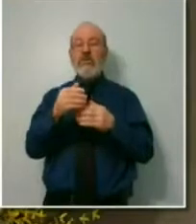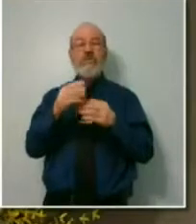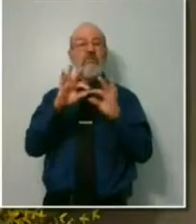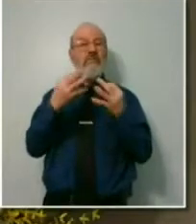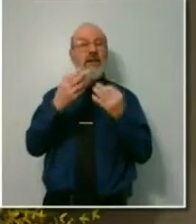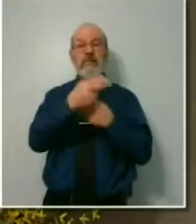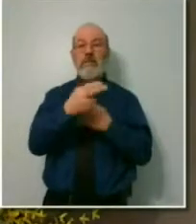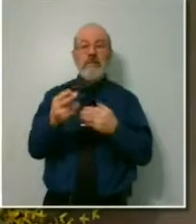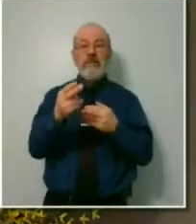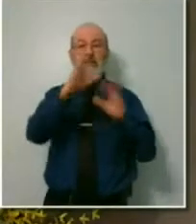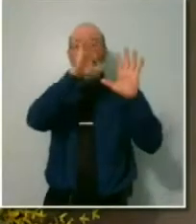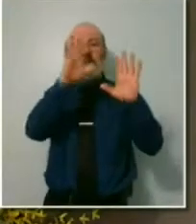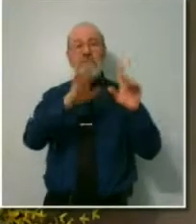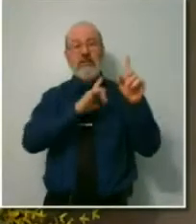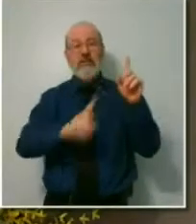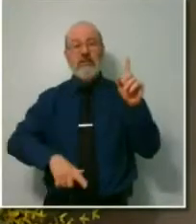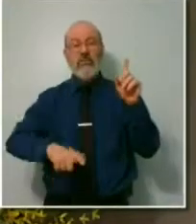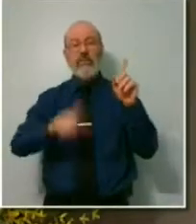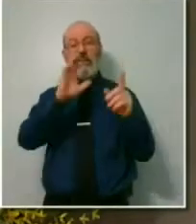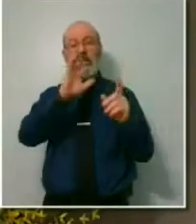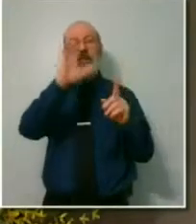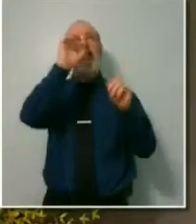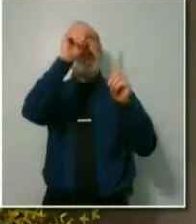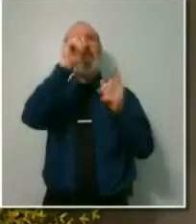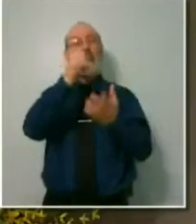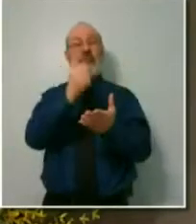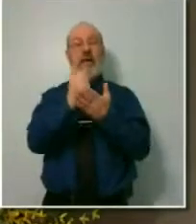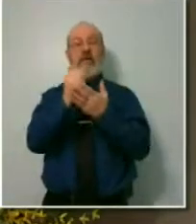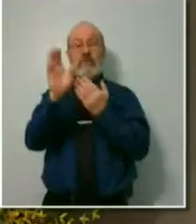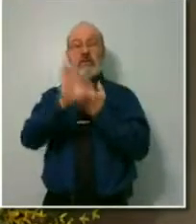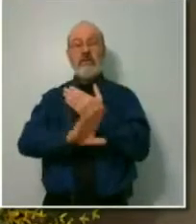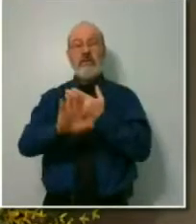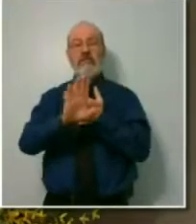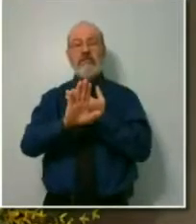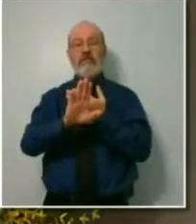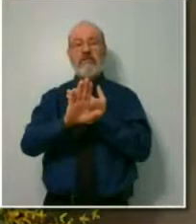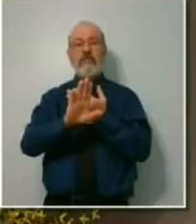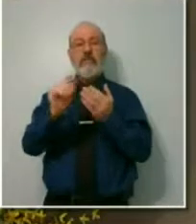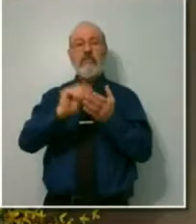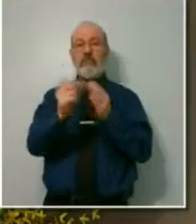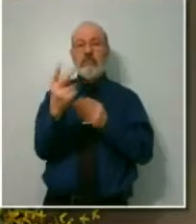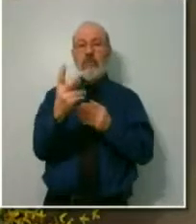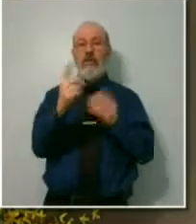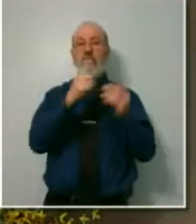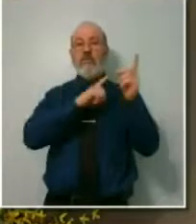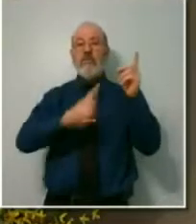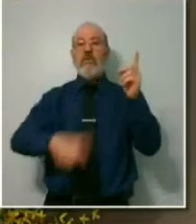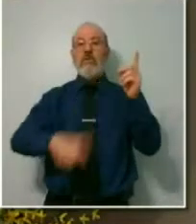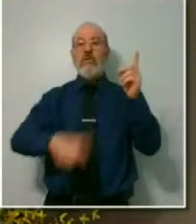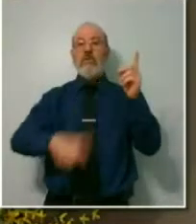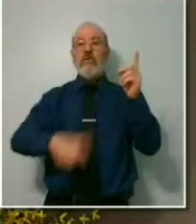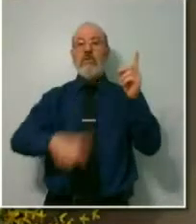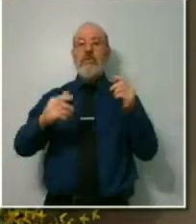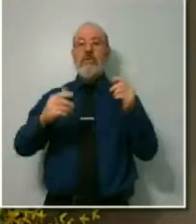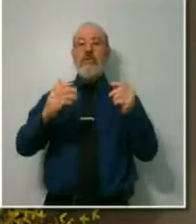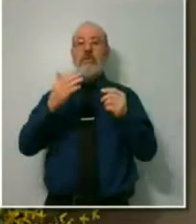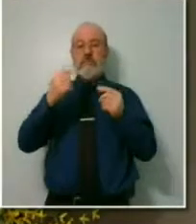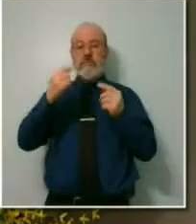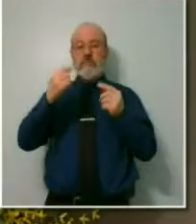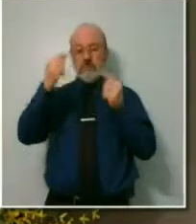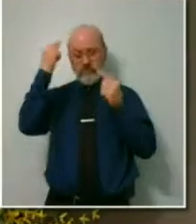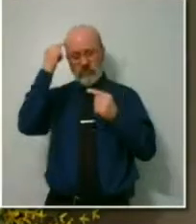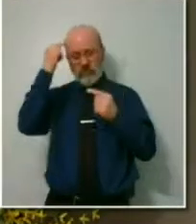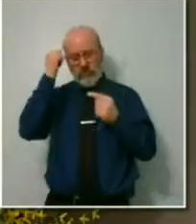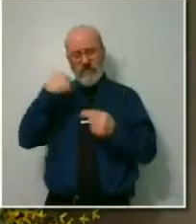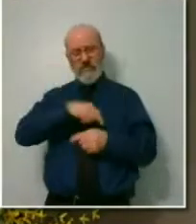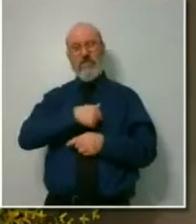Lord, he is your help and your shield. Verse 12, the Lord hath been mindful of us. He will bless us.